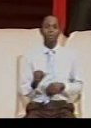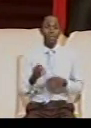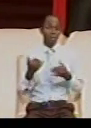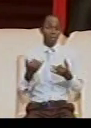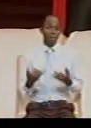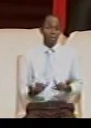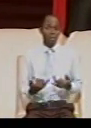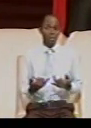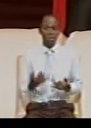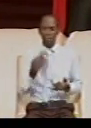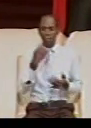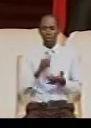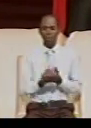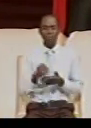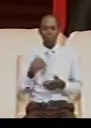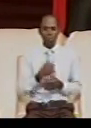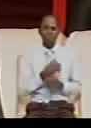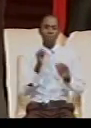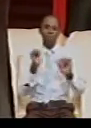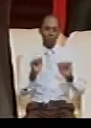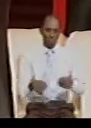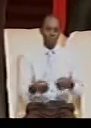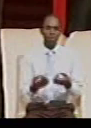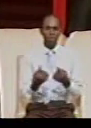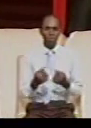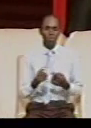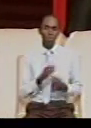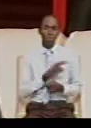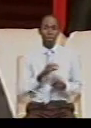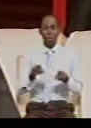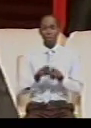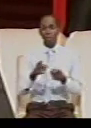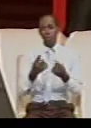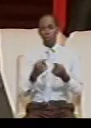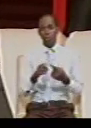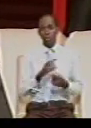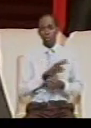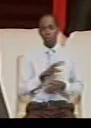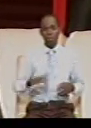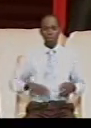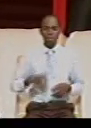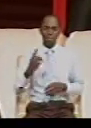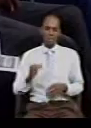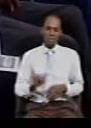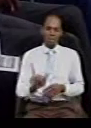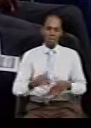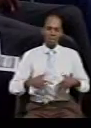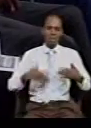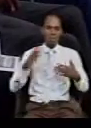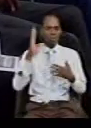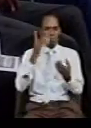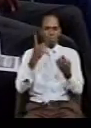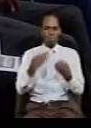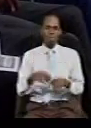he says, we can come to Christ, and as we come to Christ, eternal life will